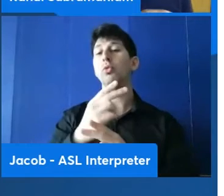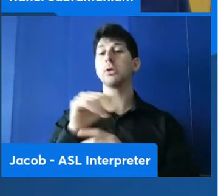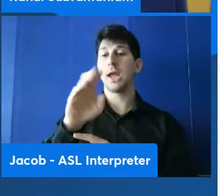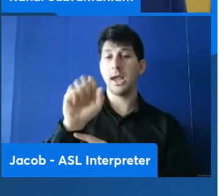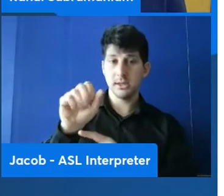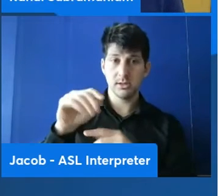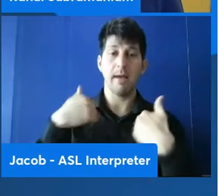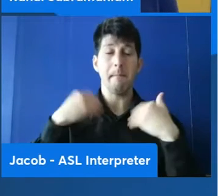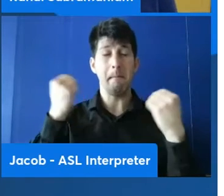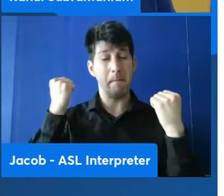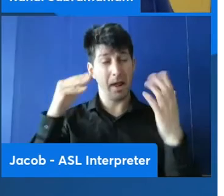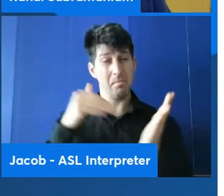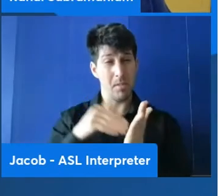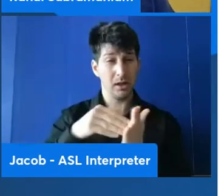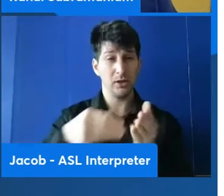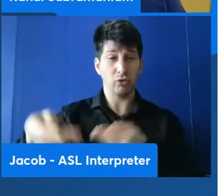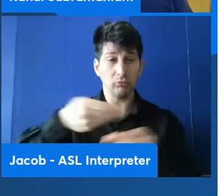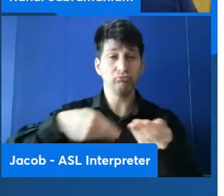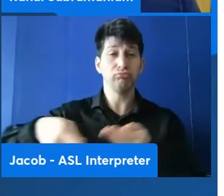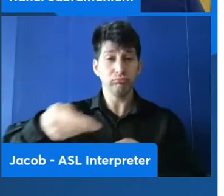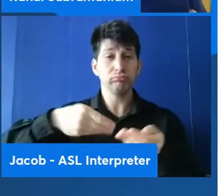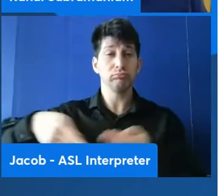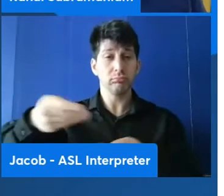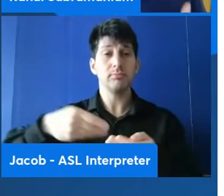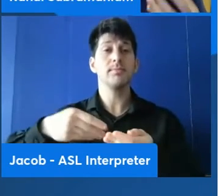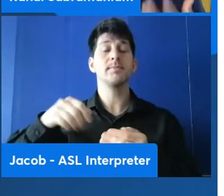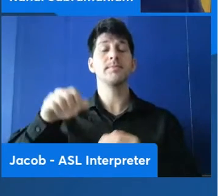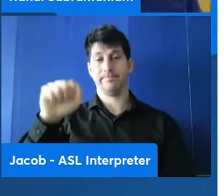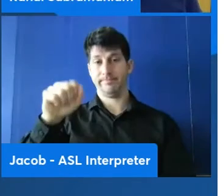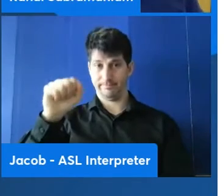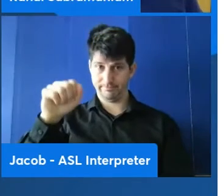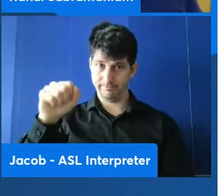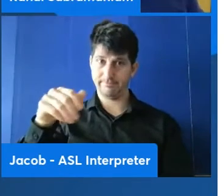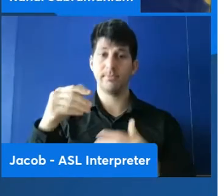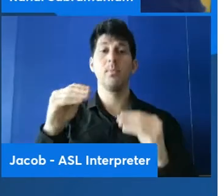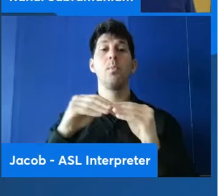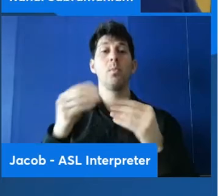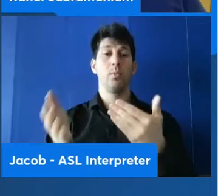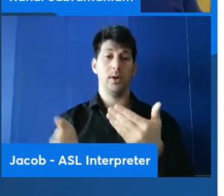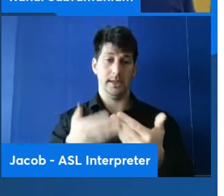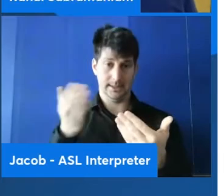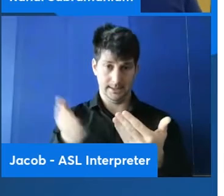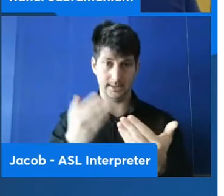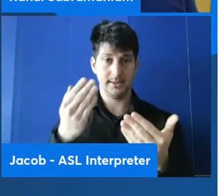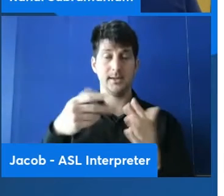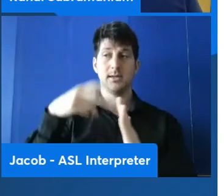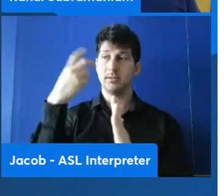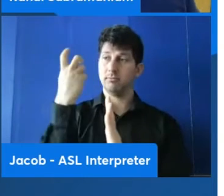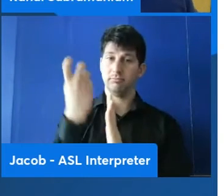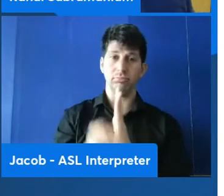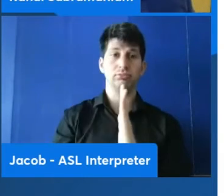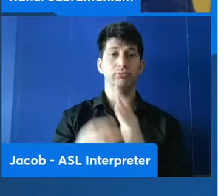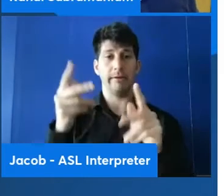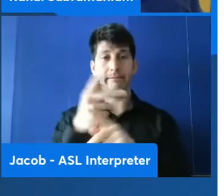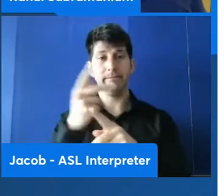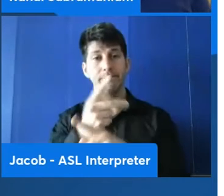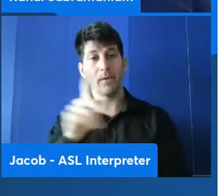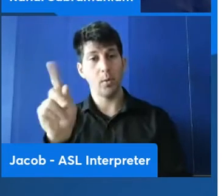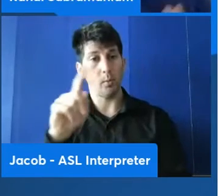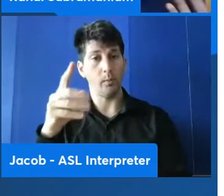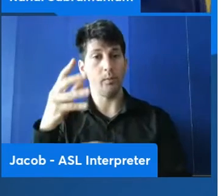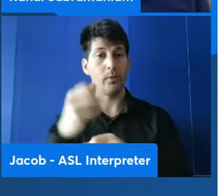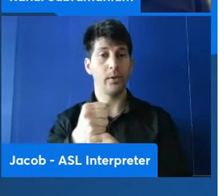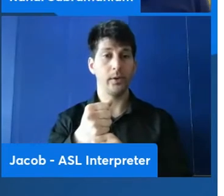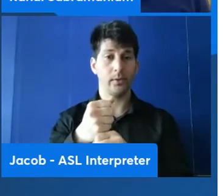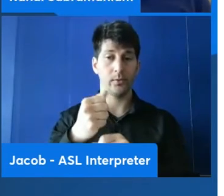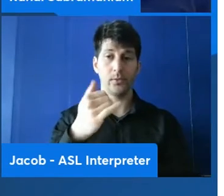have millions of transactions going through this, but it definitely makes it way easier to dive in and figure out where things are wrong. The